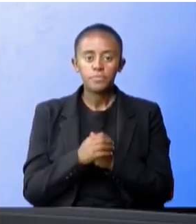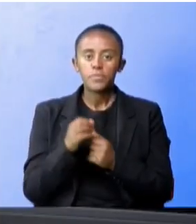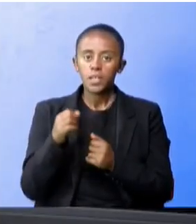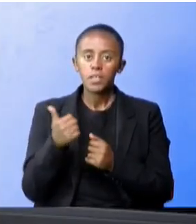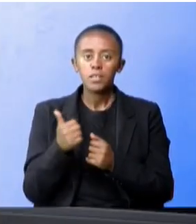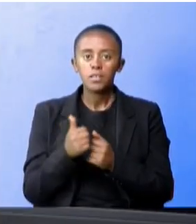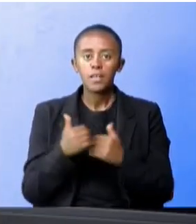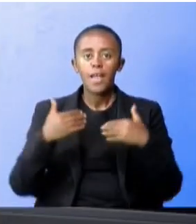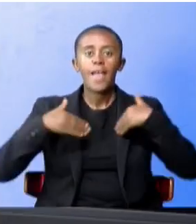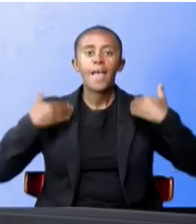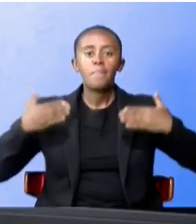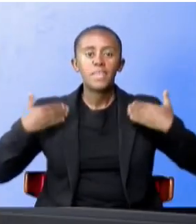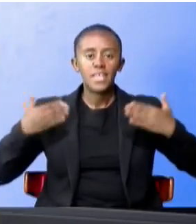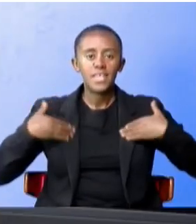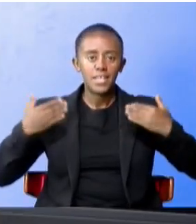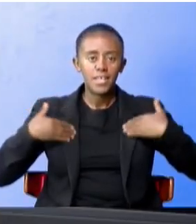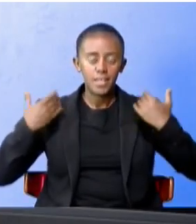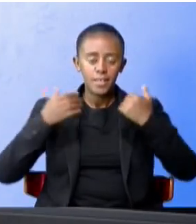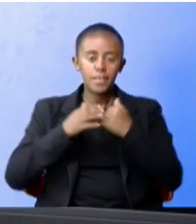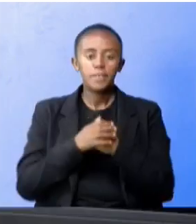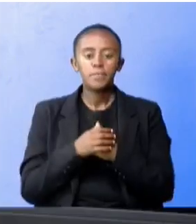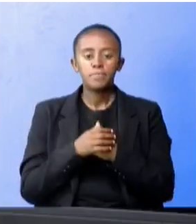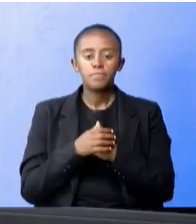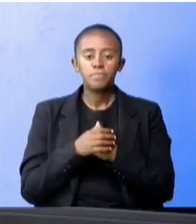one, happy,